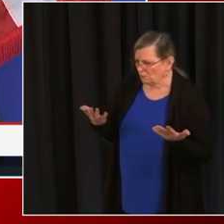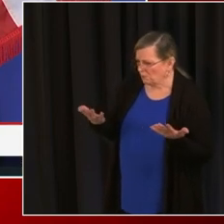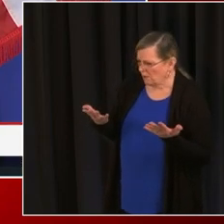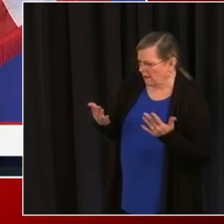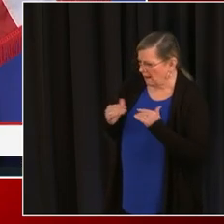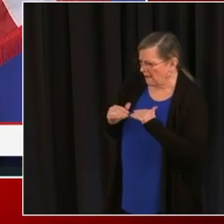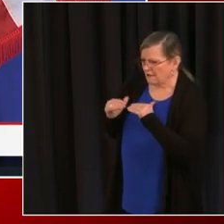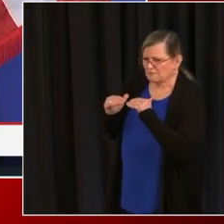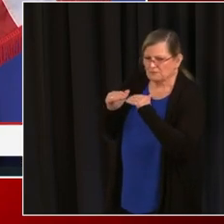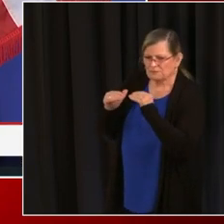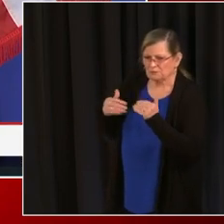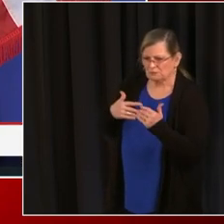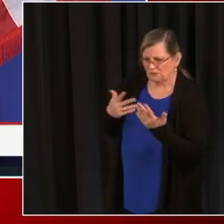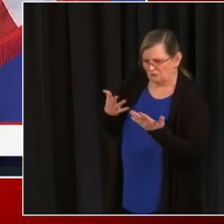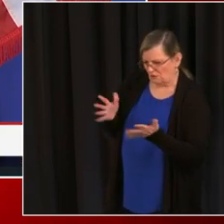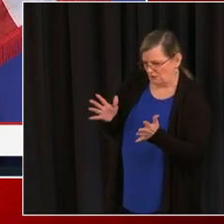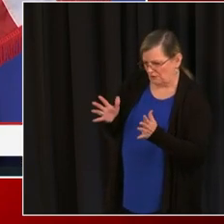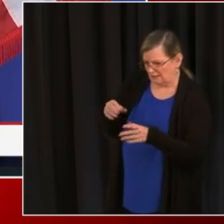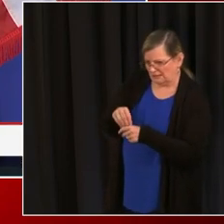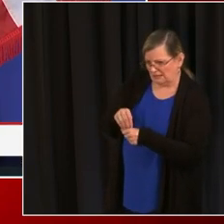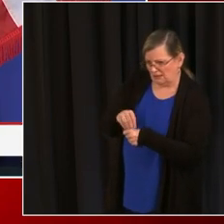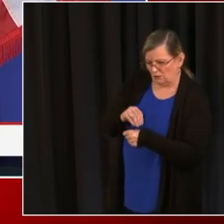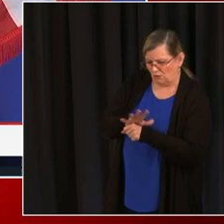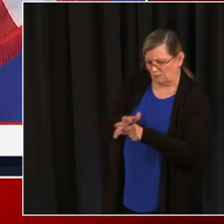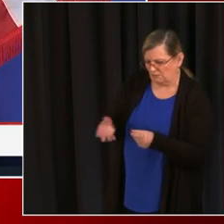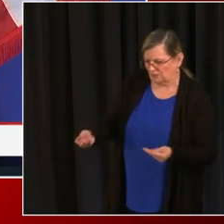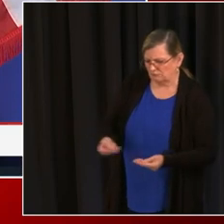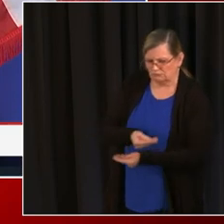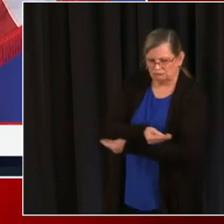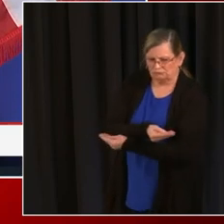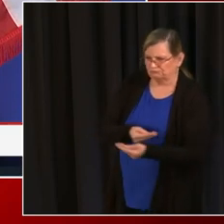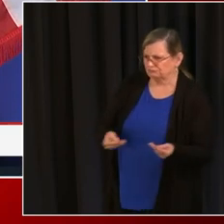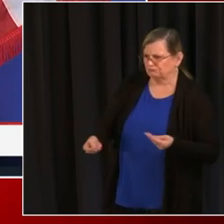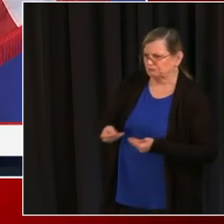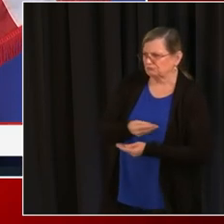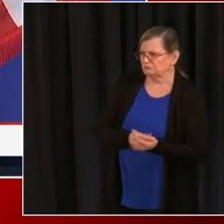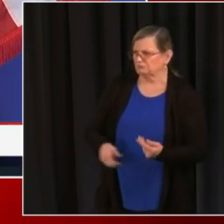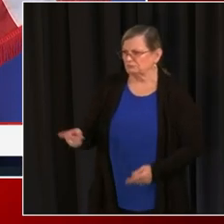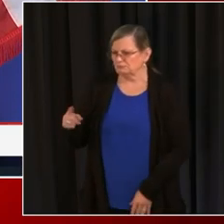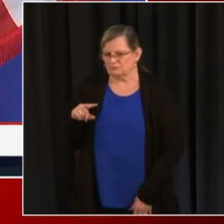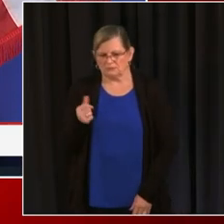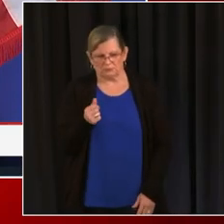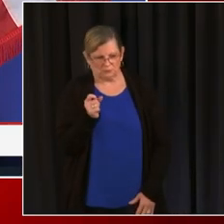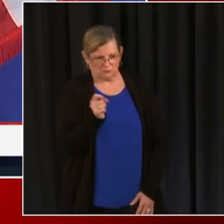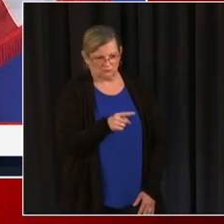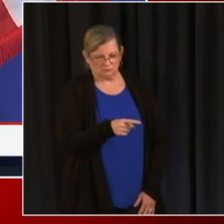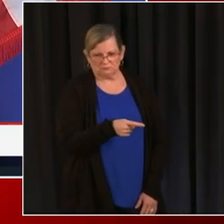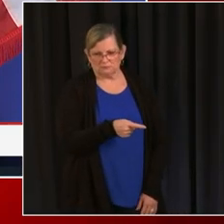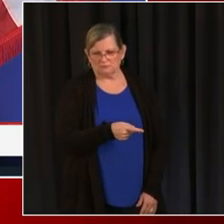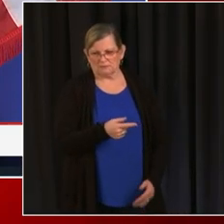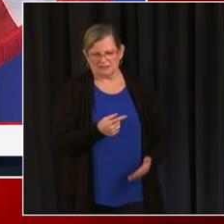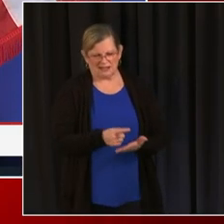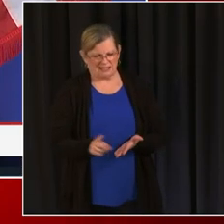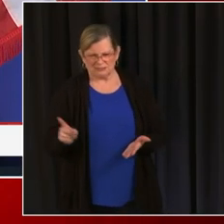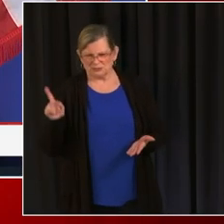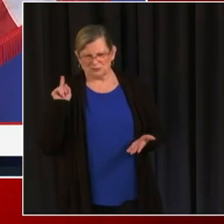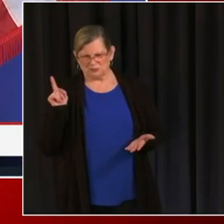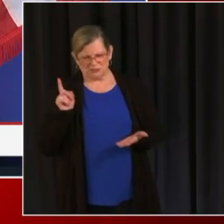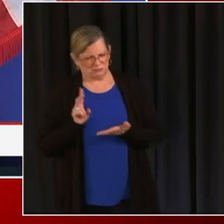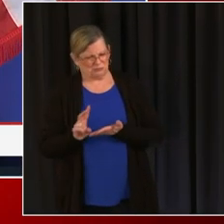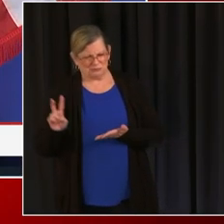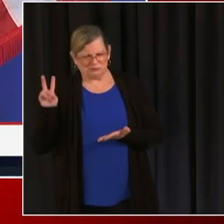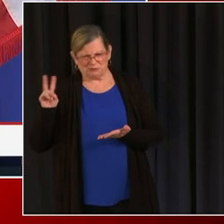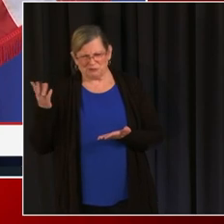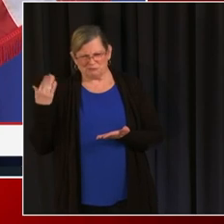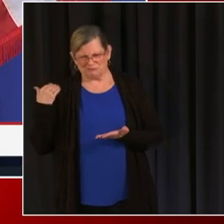what level we are in with COVID transmission. Okay. And last week, or maybe the week before this